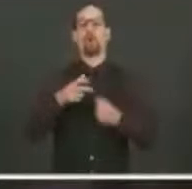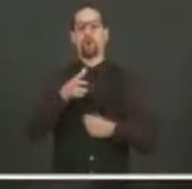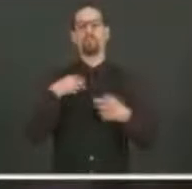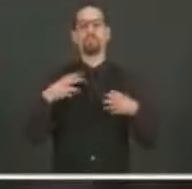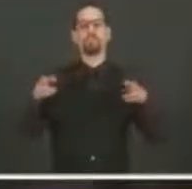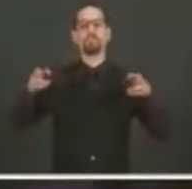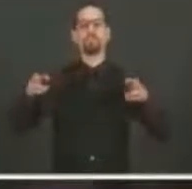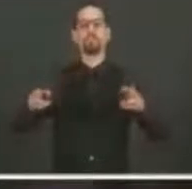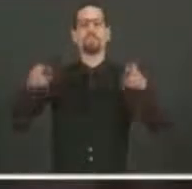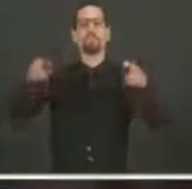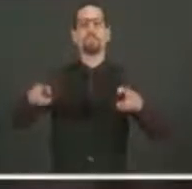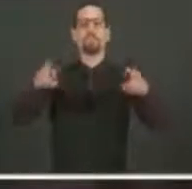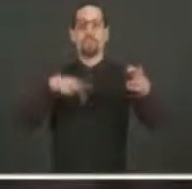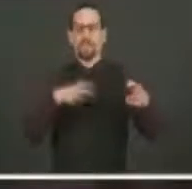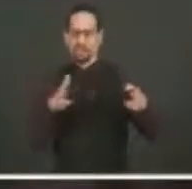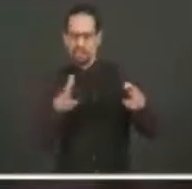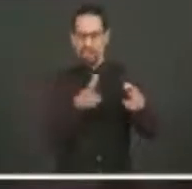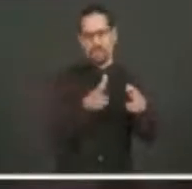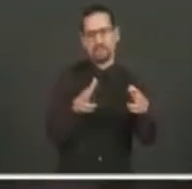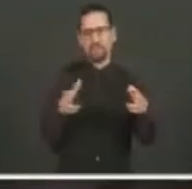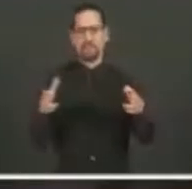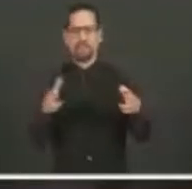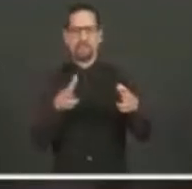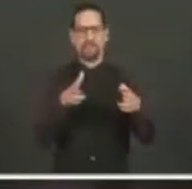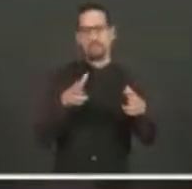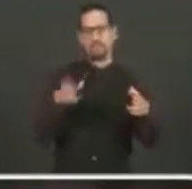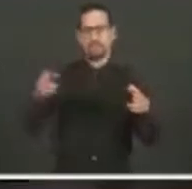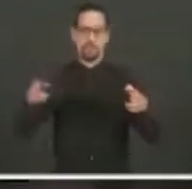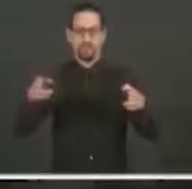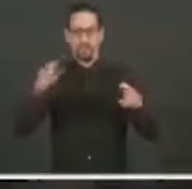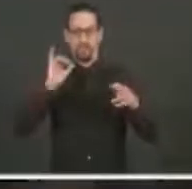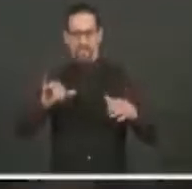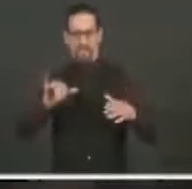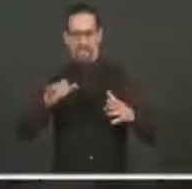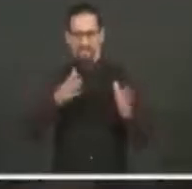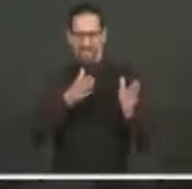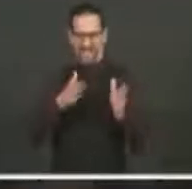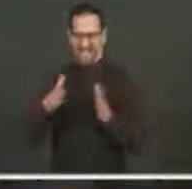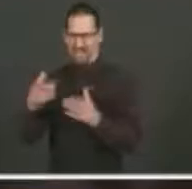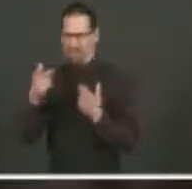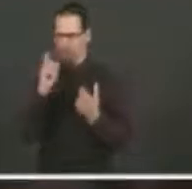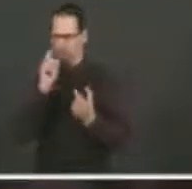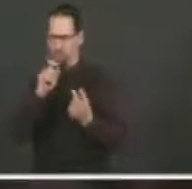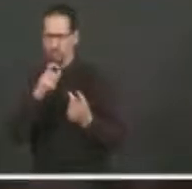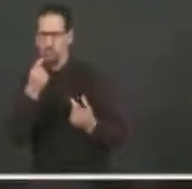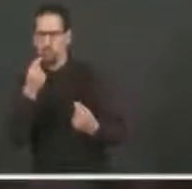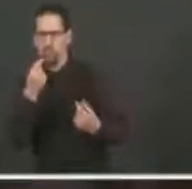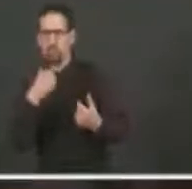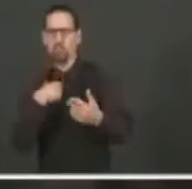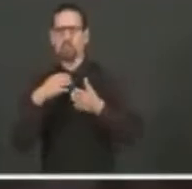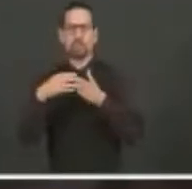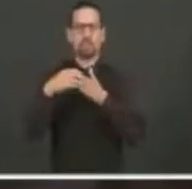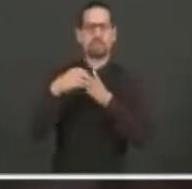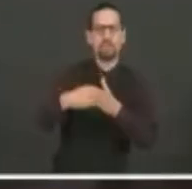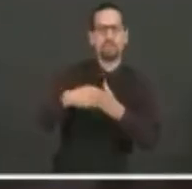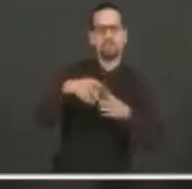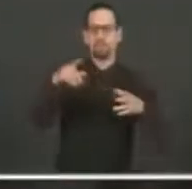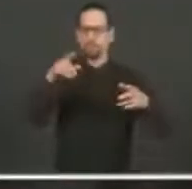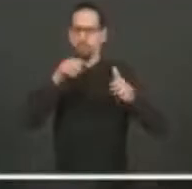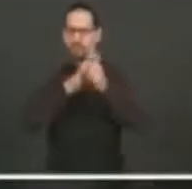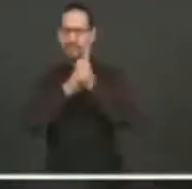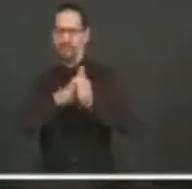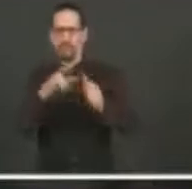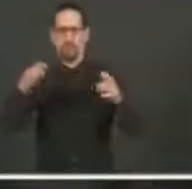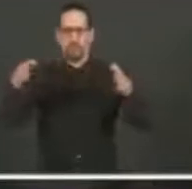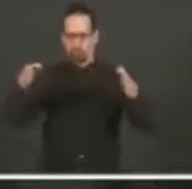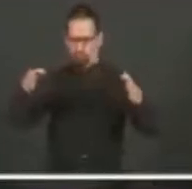places. The plans are very specific so that the district's leaders have a very clear guide that they can follow as they develop their plans.